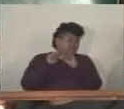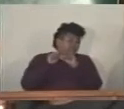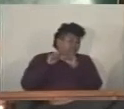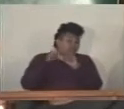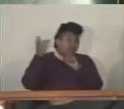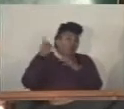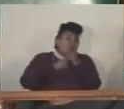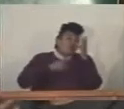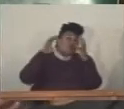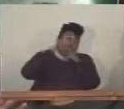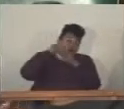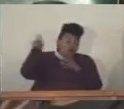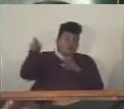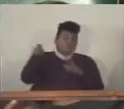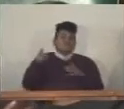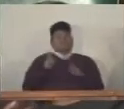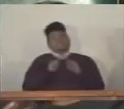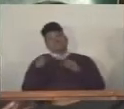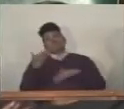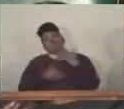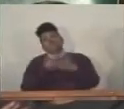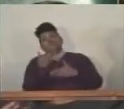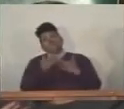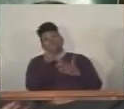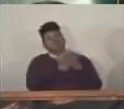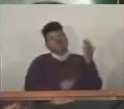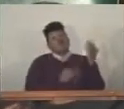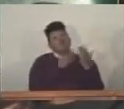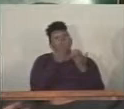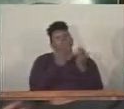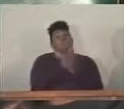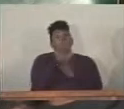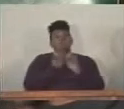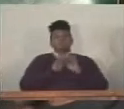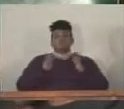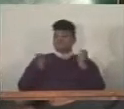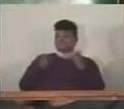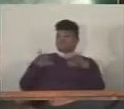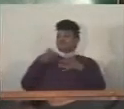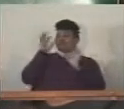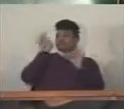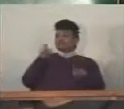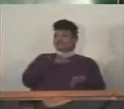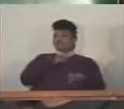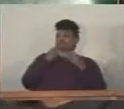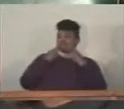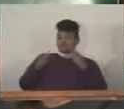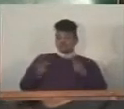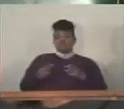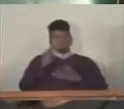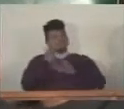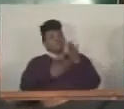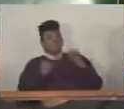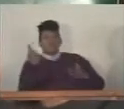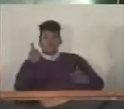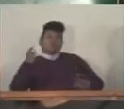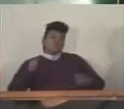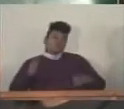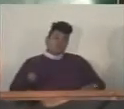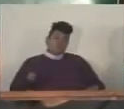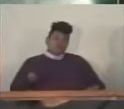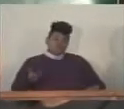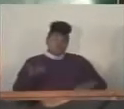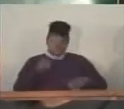3 of the Schedule to the Indictments Act, charges for any offenses, whether felonies or misdemeanors, may be joined in the